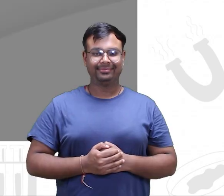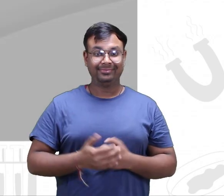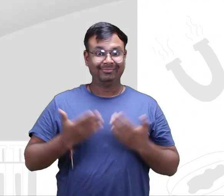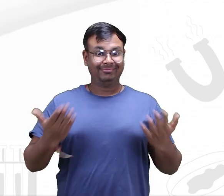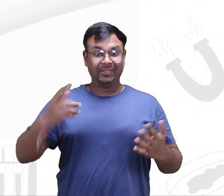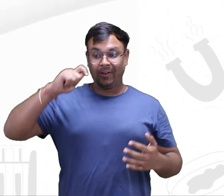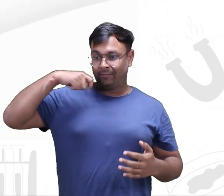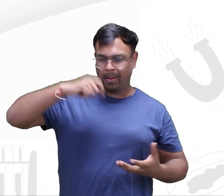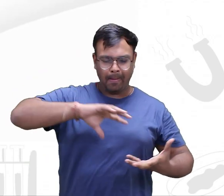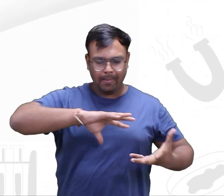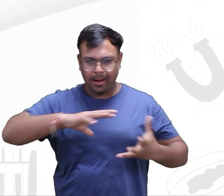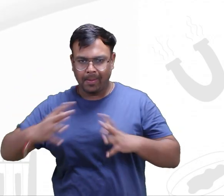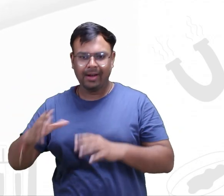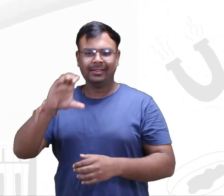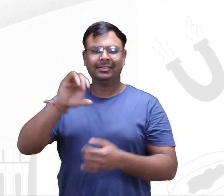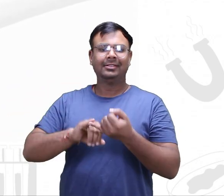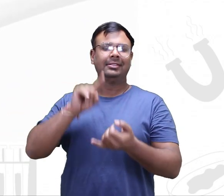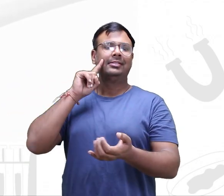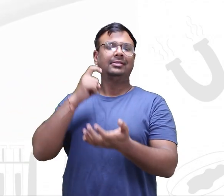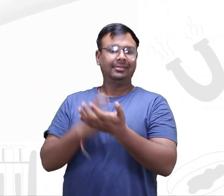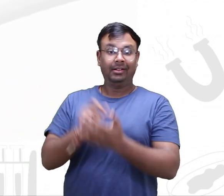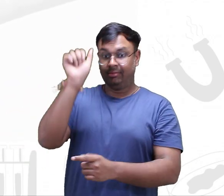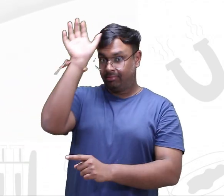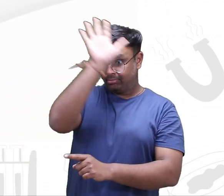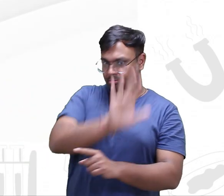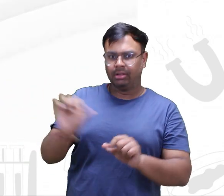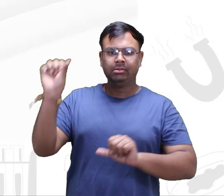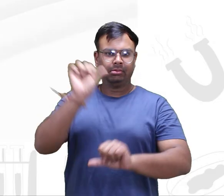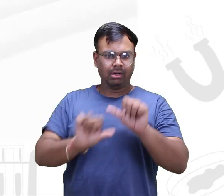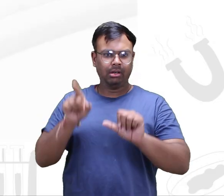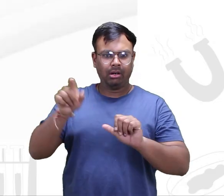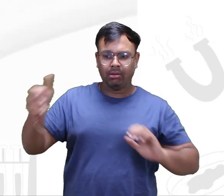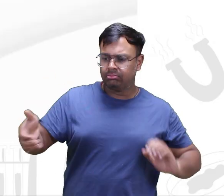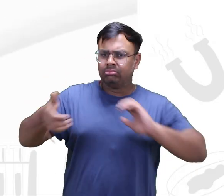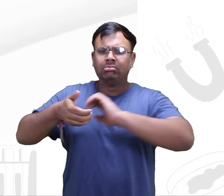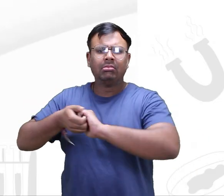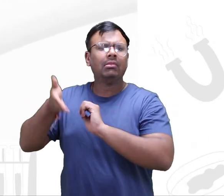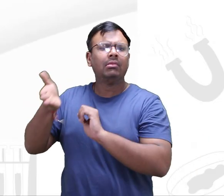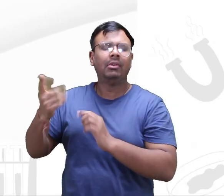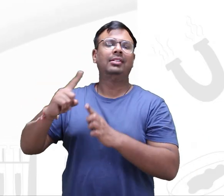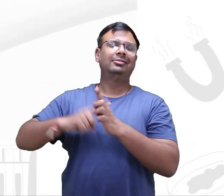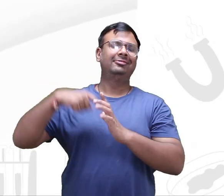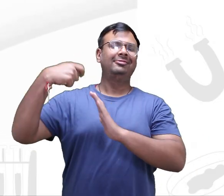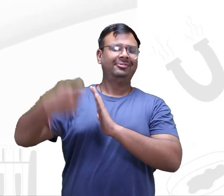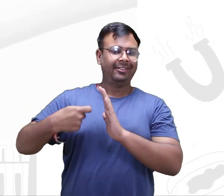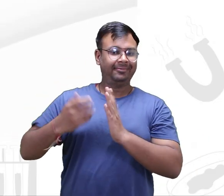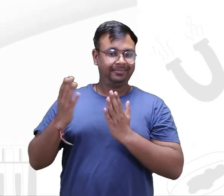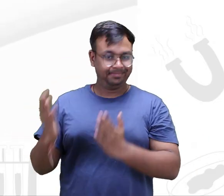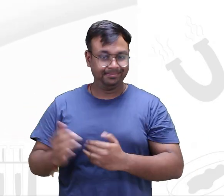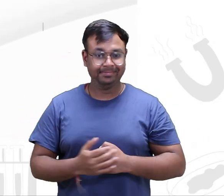This video is developed by CSIR National Metallurgical Laboratory in association with Jigyasa.